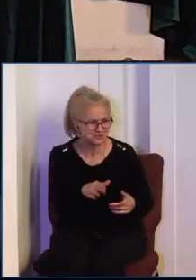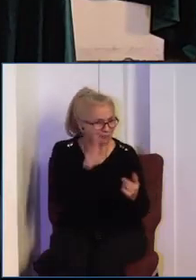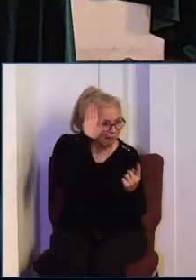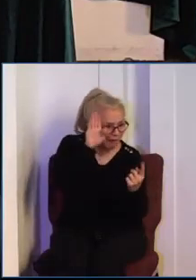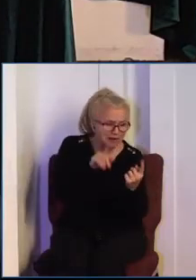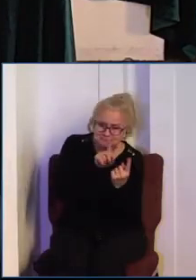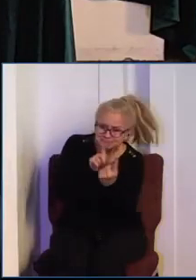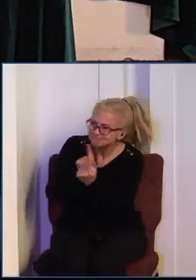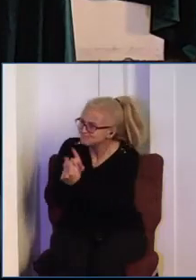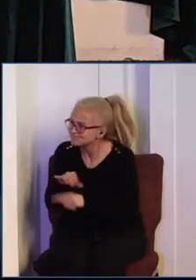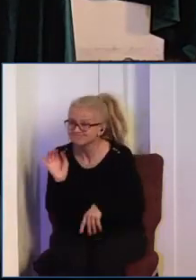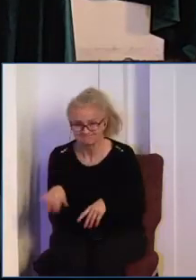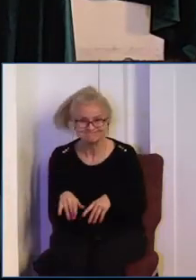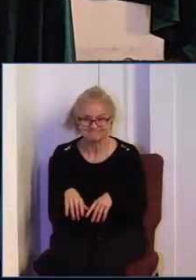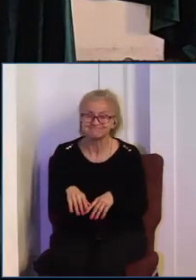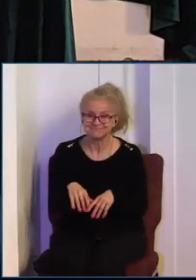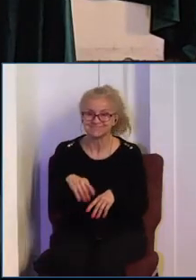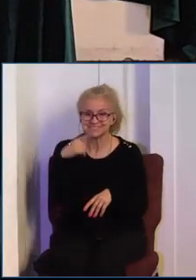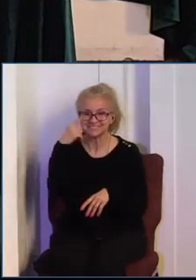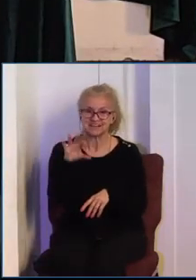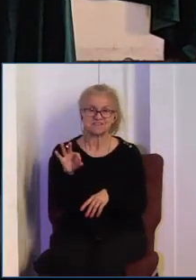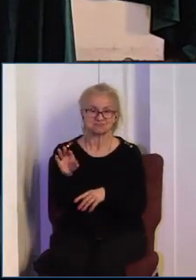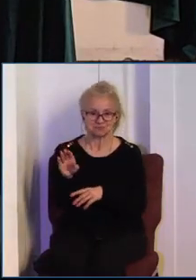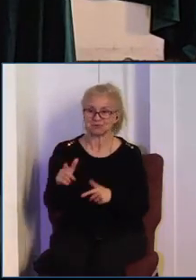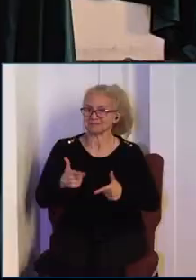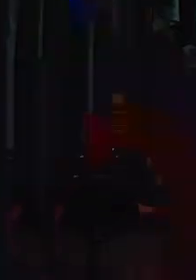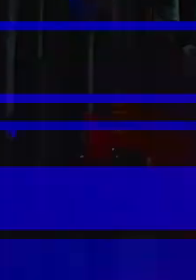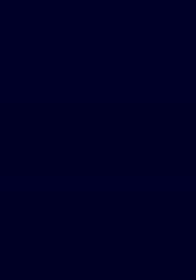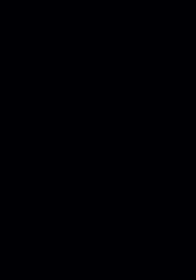new friend on Facebook Live today.